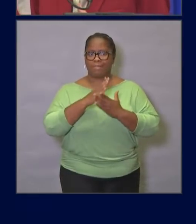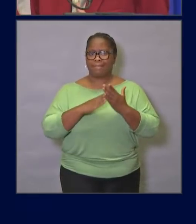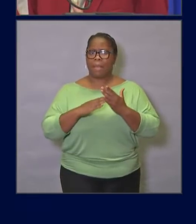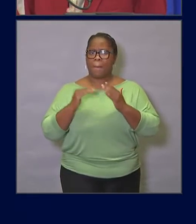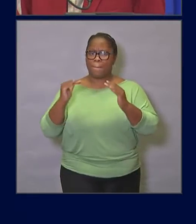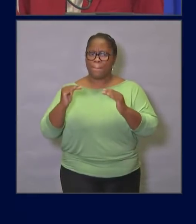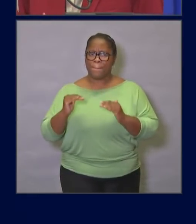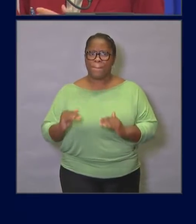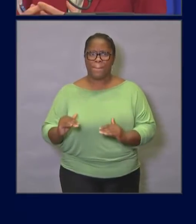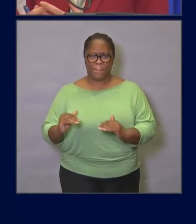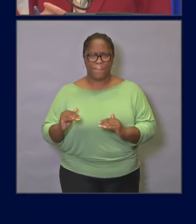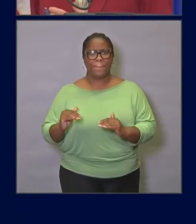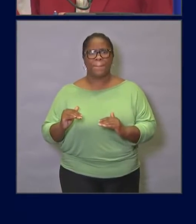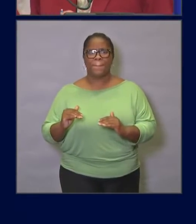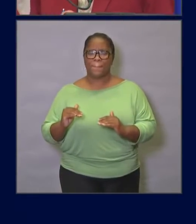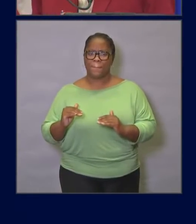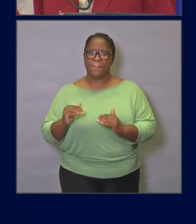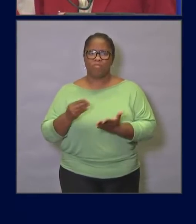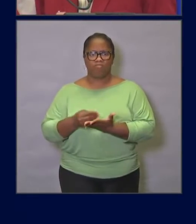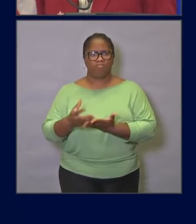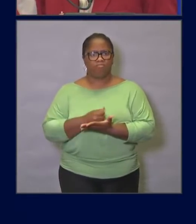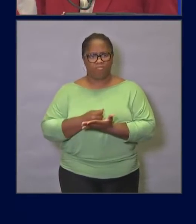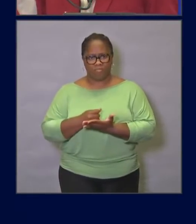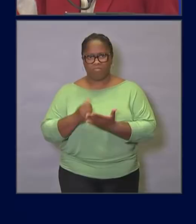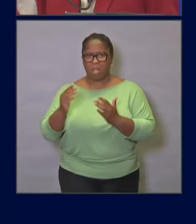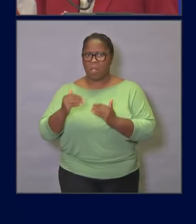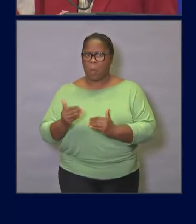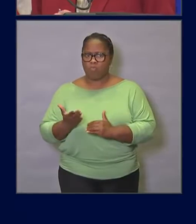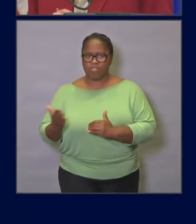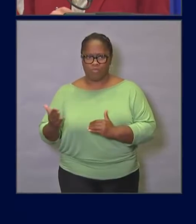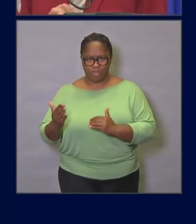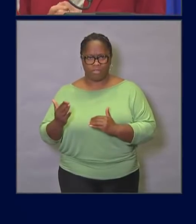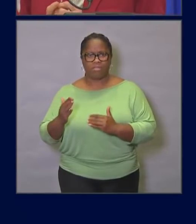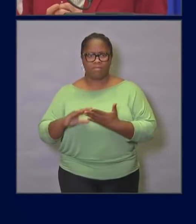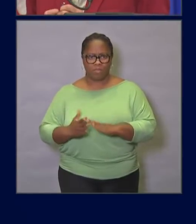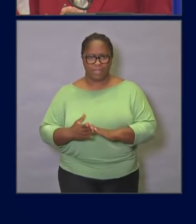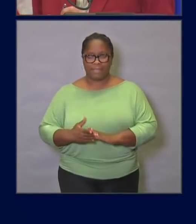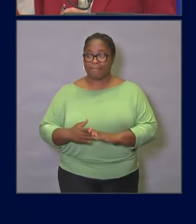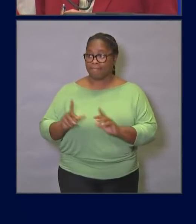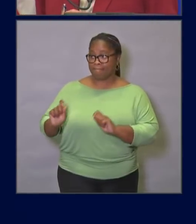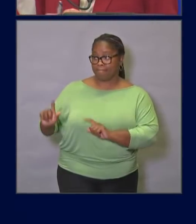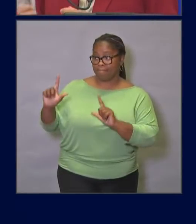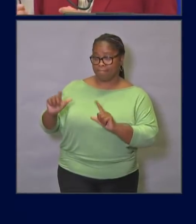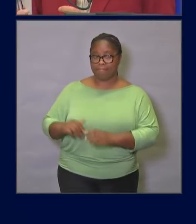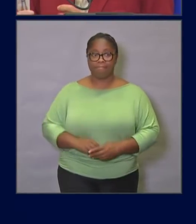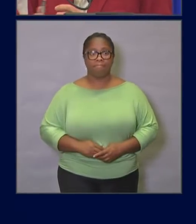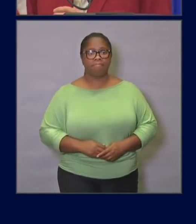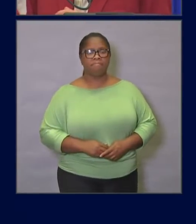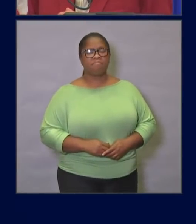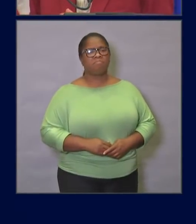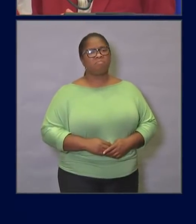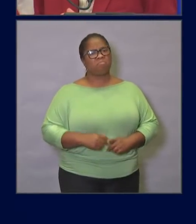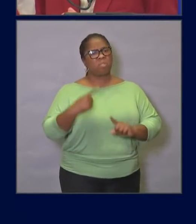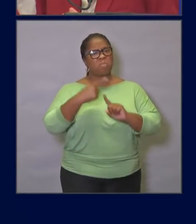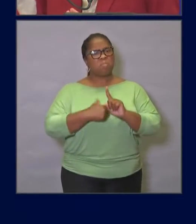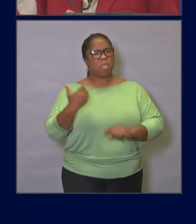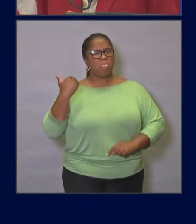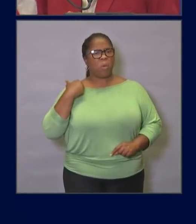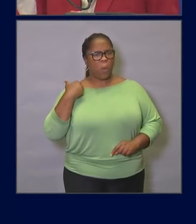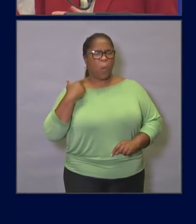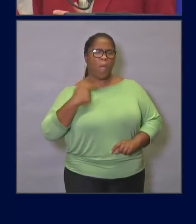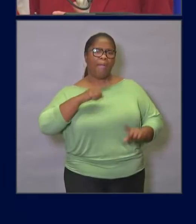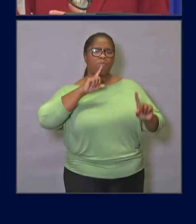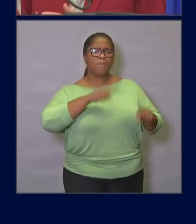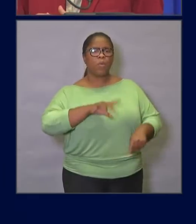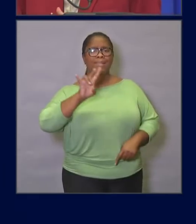with less resources. The next slide, please. A little over a month ago on this chart, I reported a 7-day average